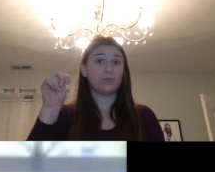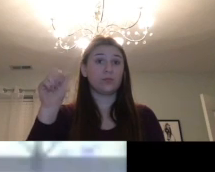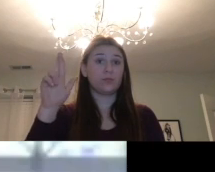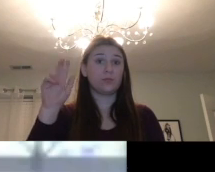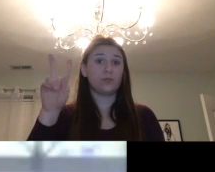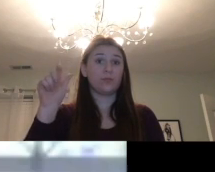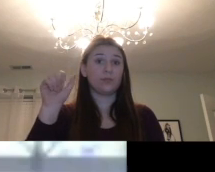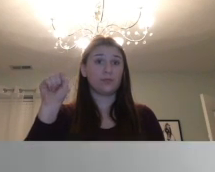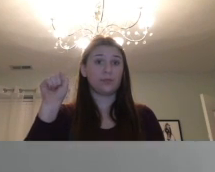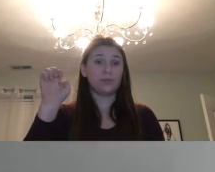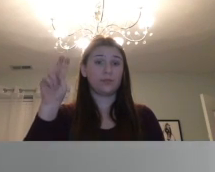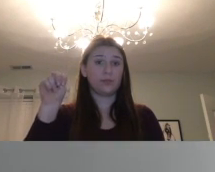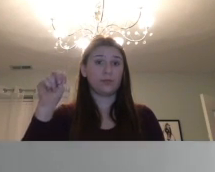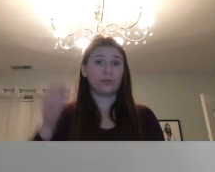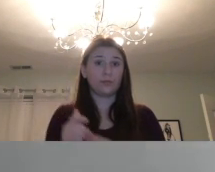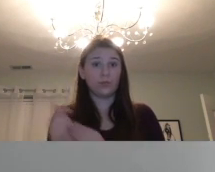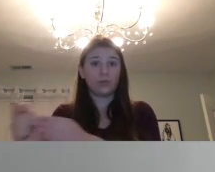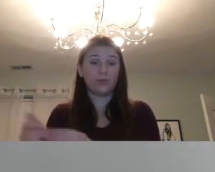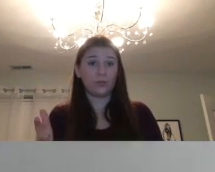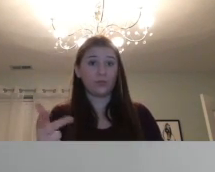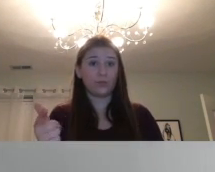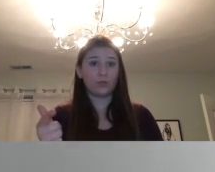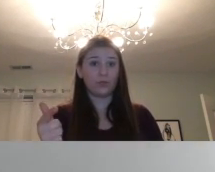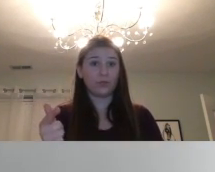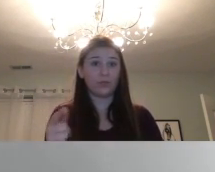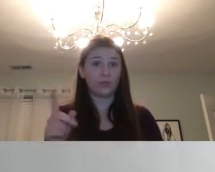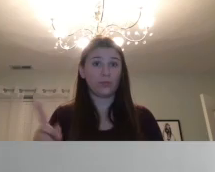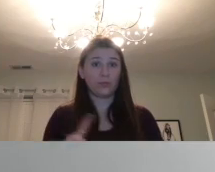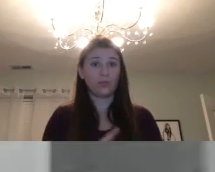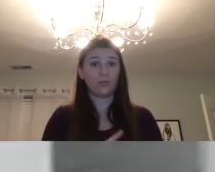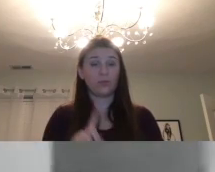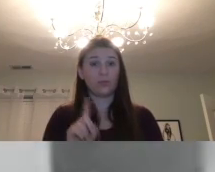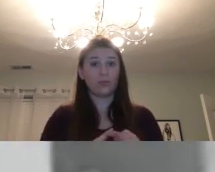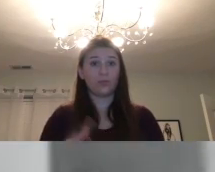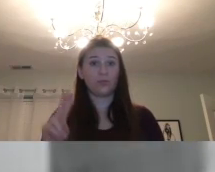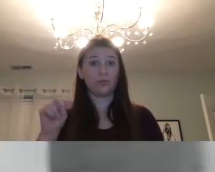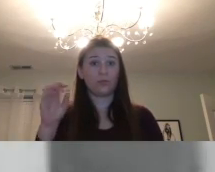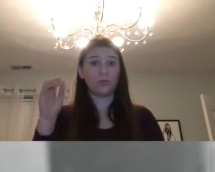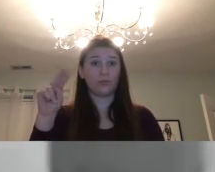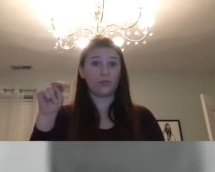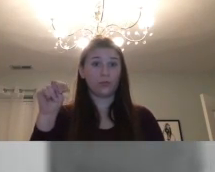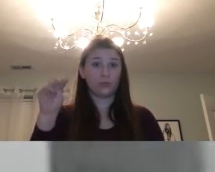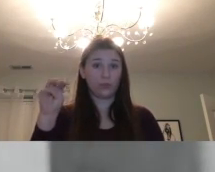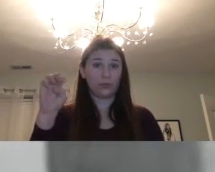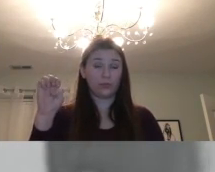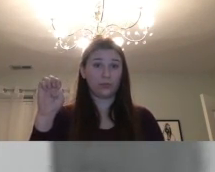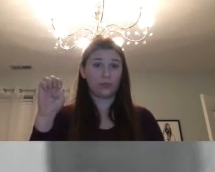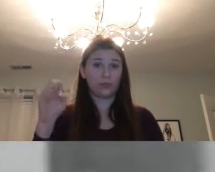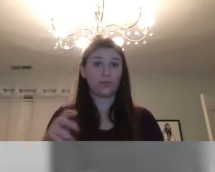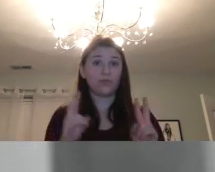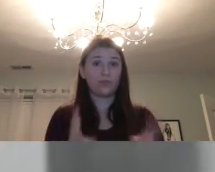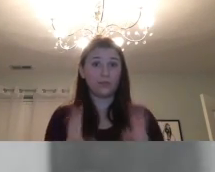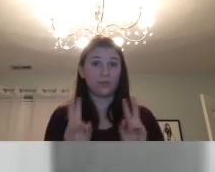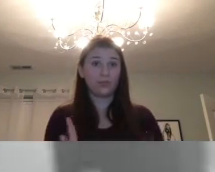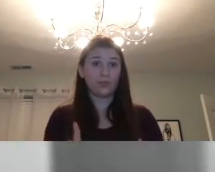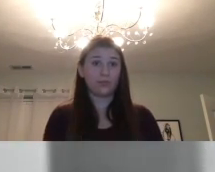It's just chaos. On February 2nd, 1925, musher Gunnar Casson raced his dog team down Main Street